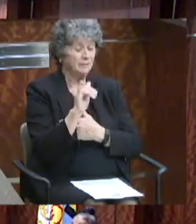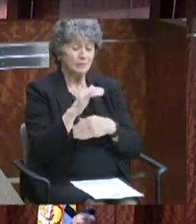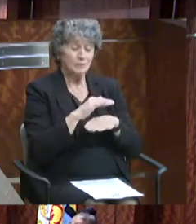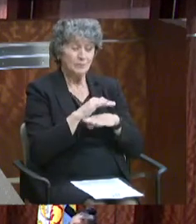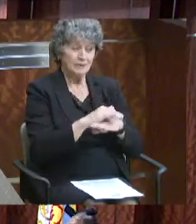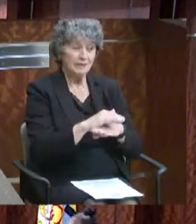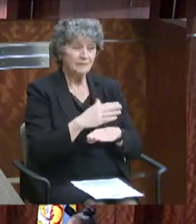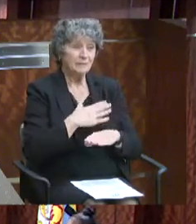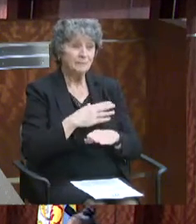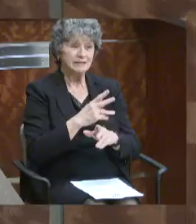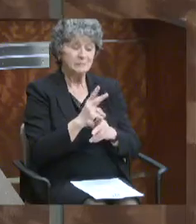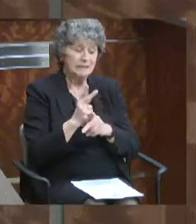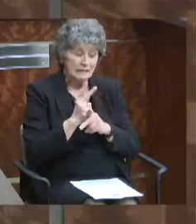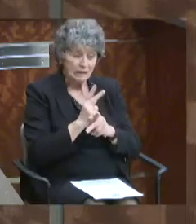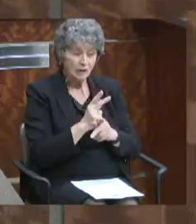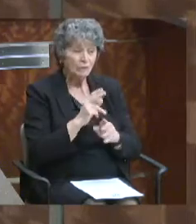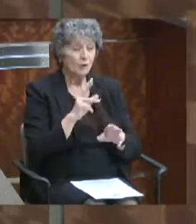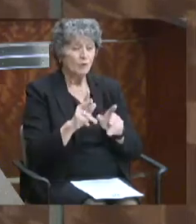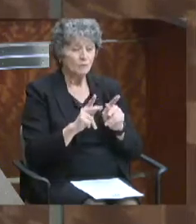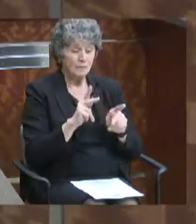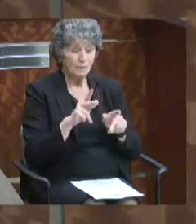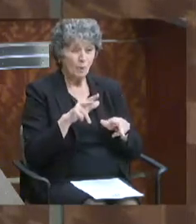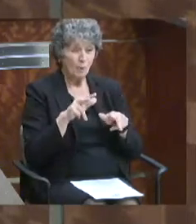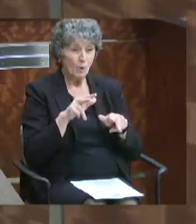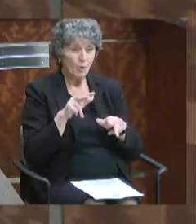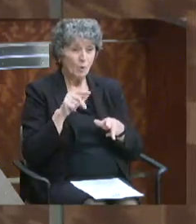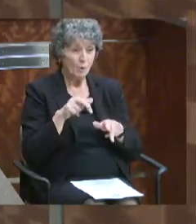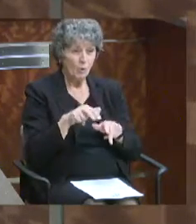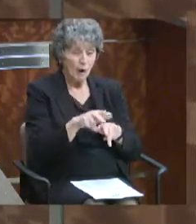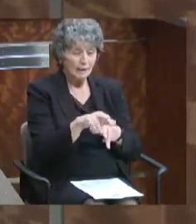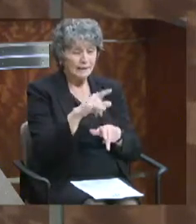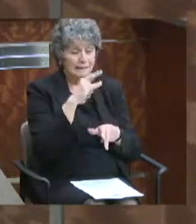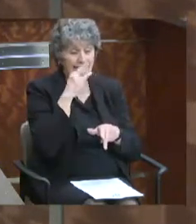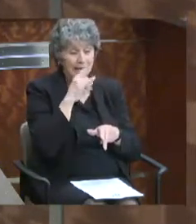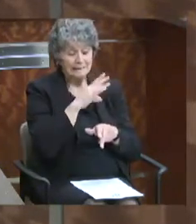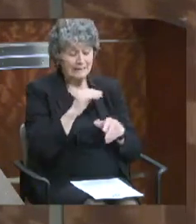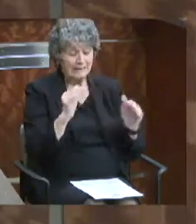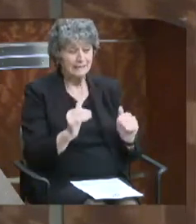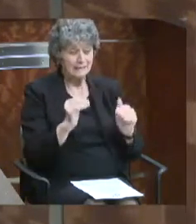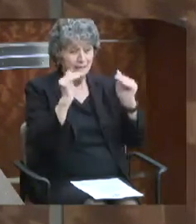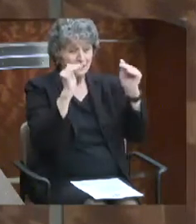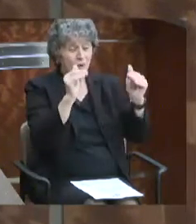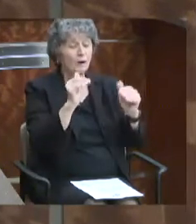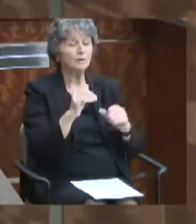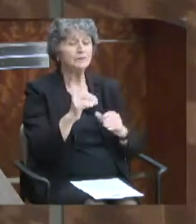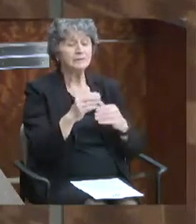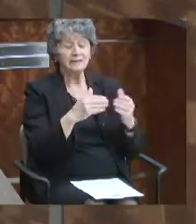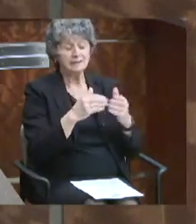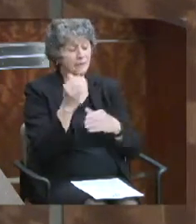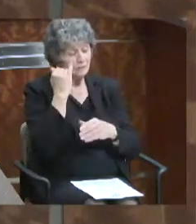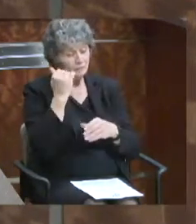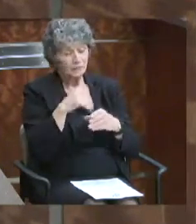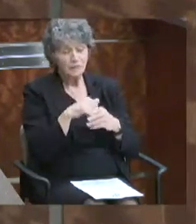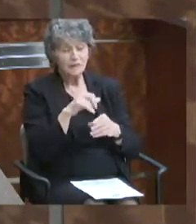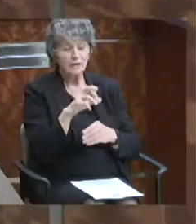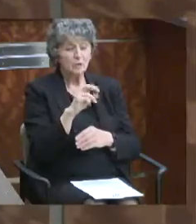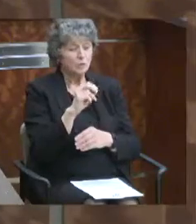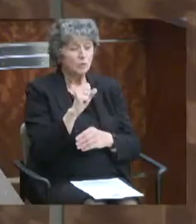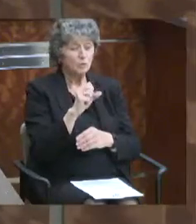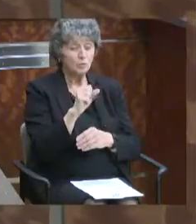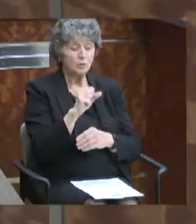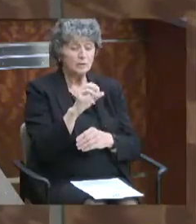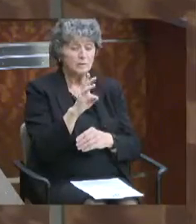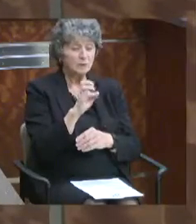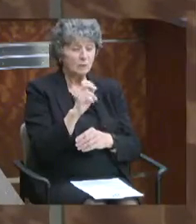please be careful of people that are walking, kids and adults, whether they're in the crosswalk or not.